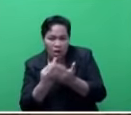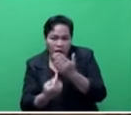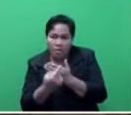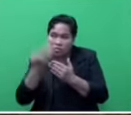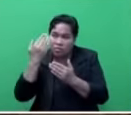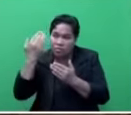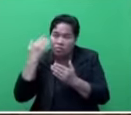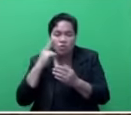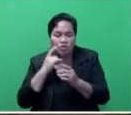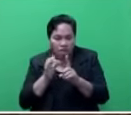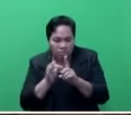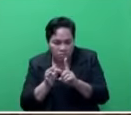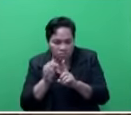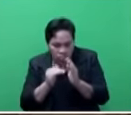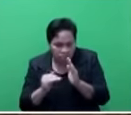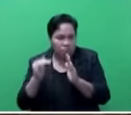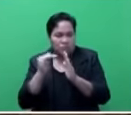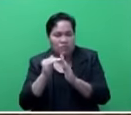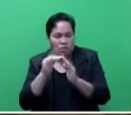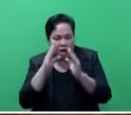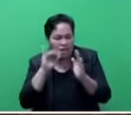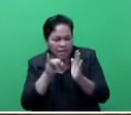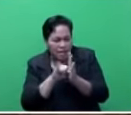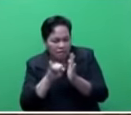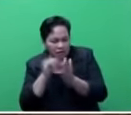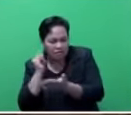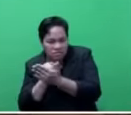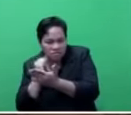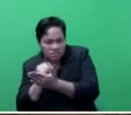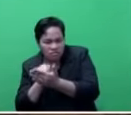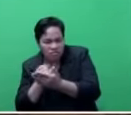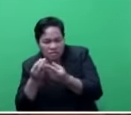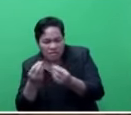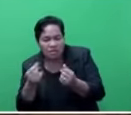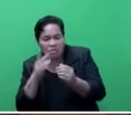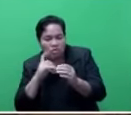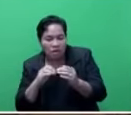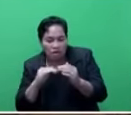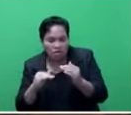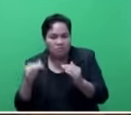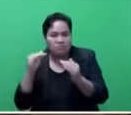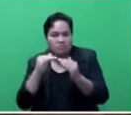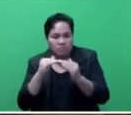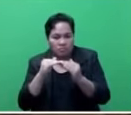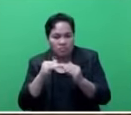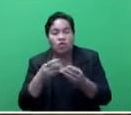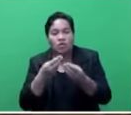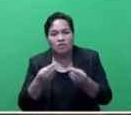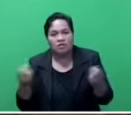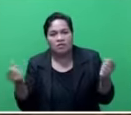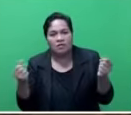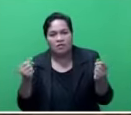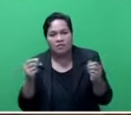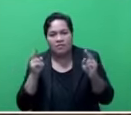before, and we move it a notch further. We identify the deficiencies there, then we come up with a system to address the quality of the human resource in